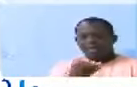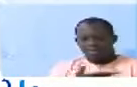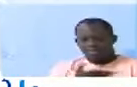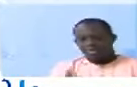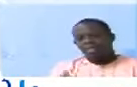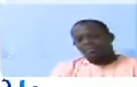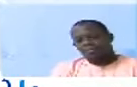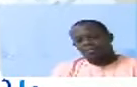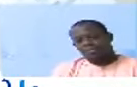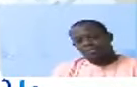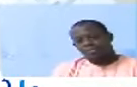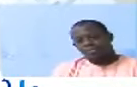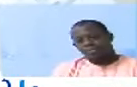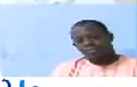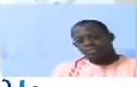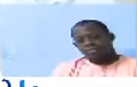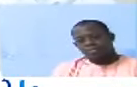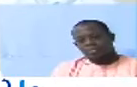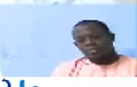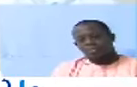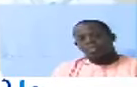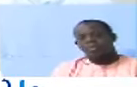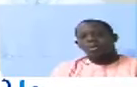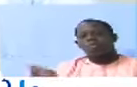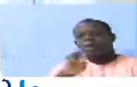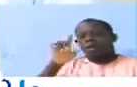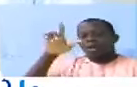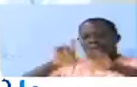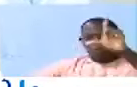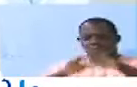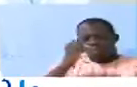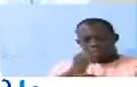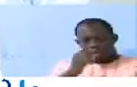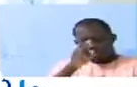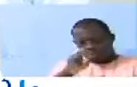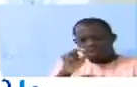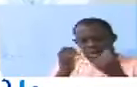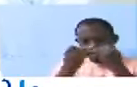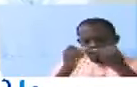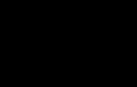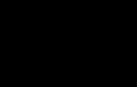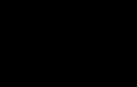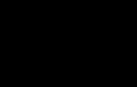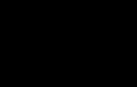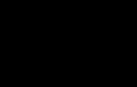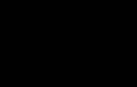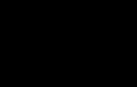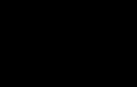At what stage were you released? Yebula tembela jumala.